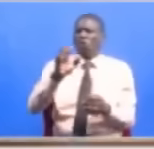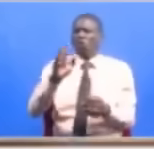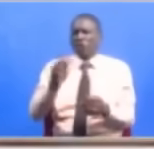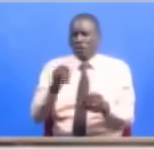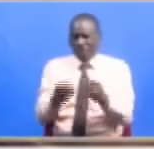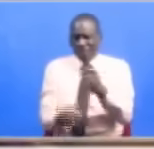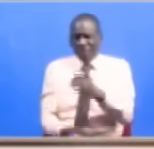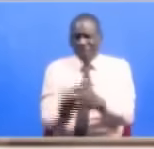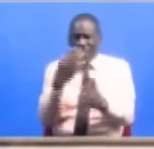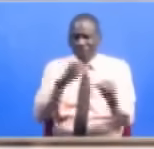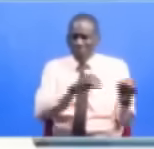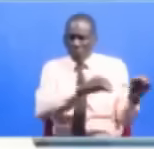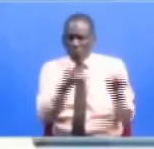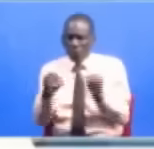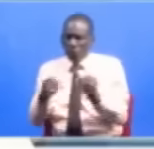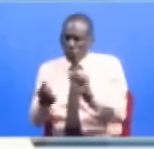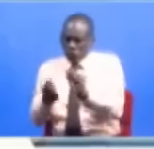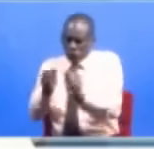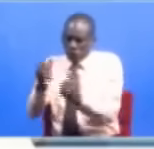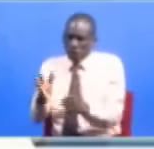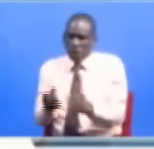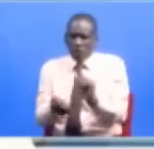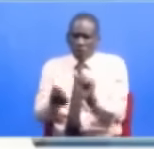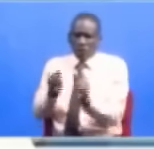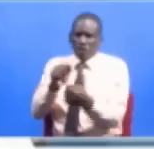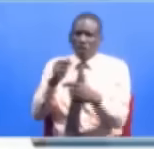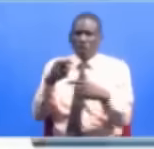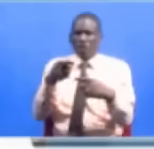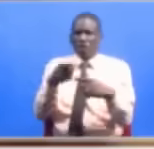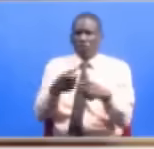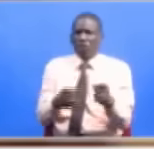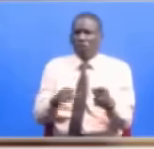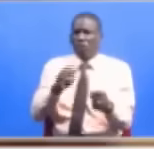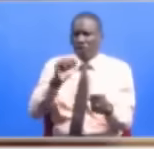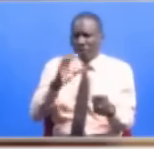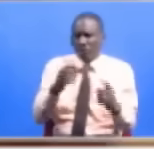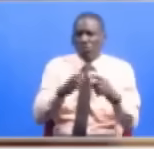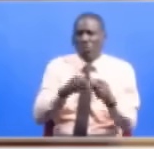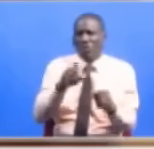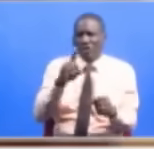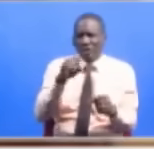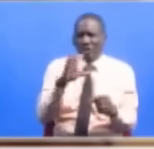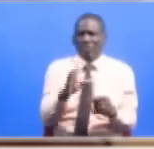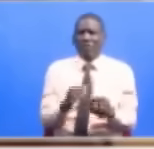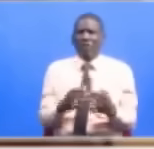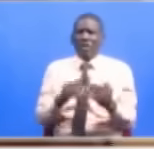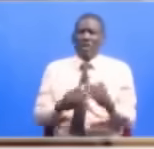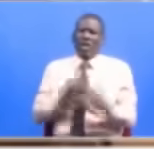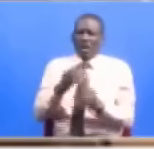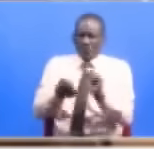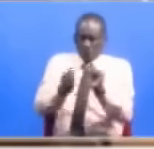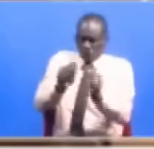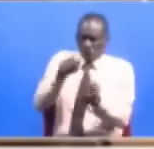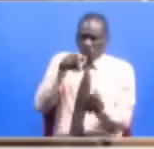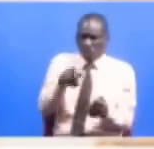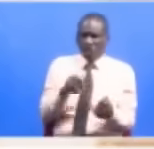is taken to a converter, which is converted to from AC to DC. So after the conversion,